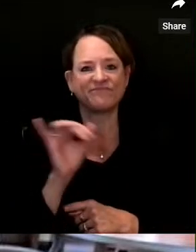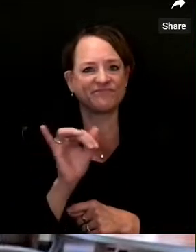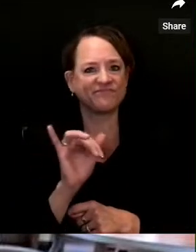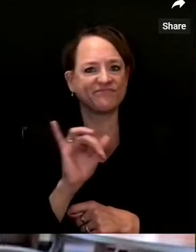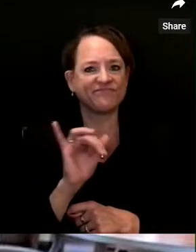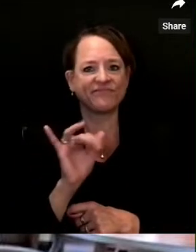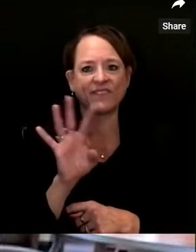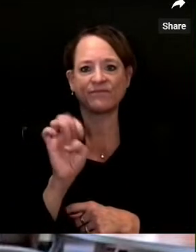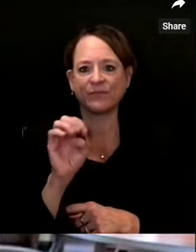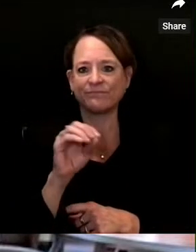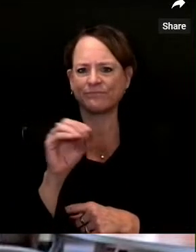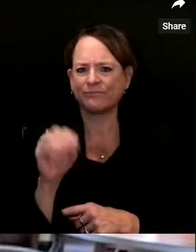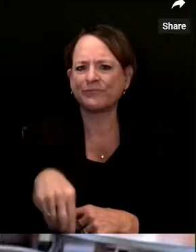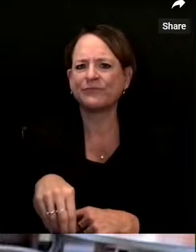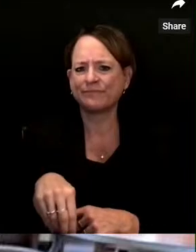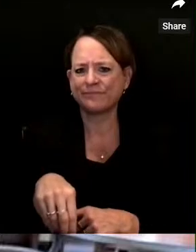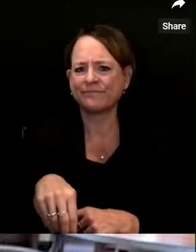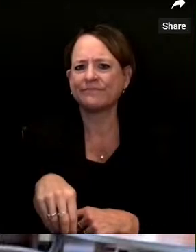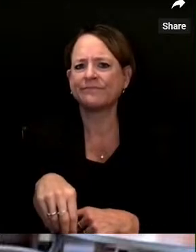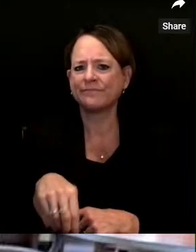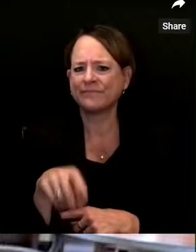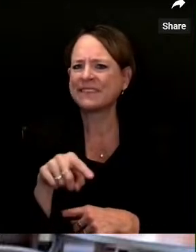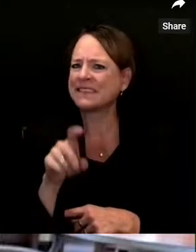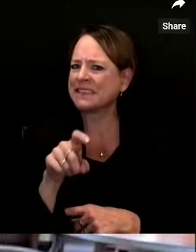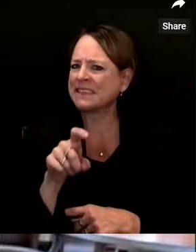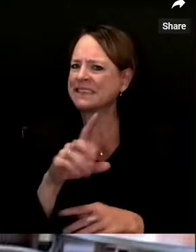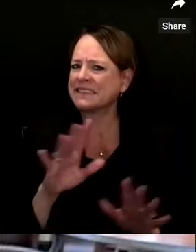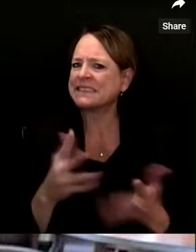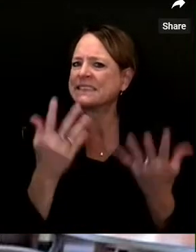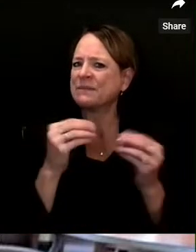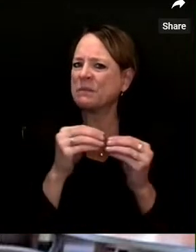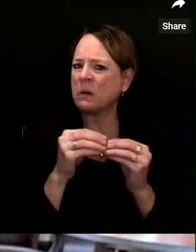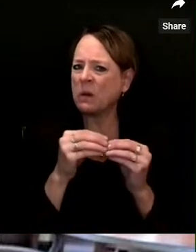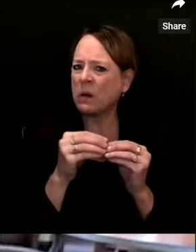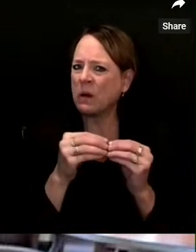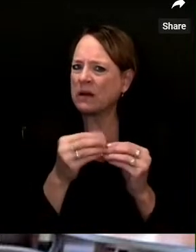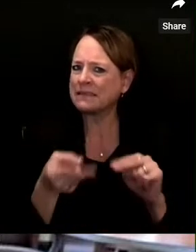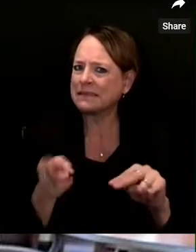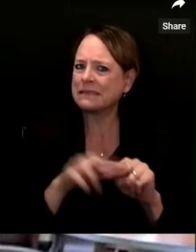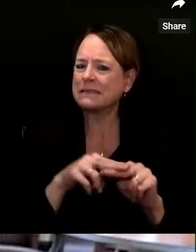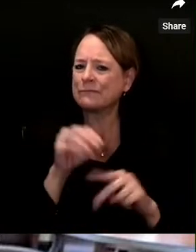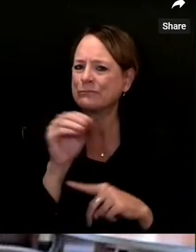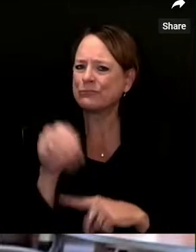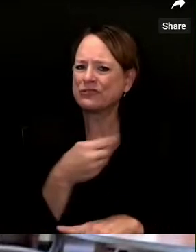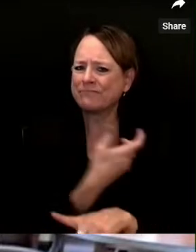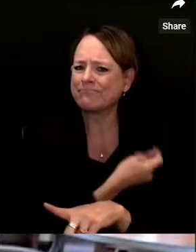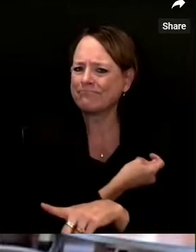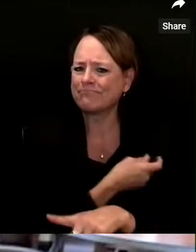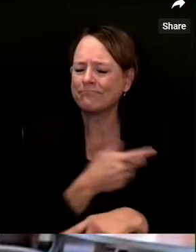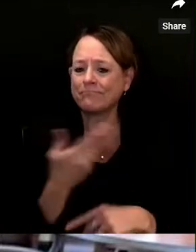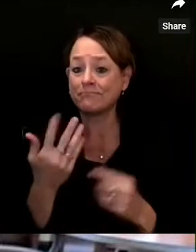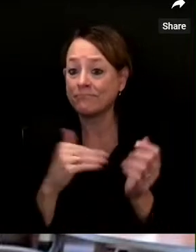hone in. But Dr. Westergaard, I don't know if you have other thoughts on the additional questions that David asked.